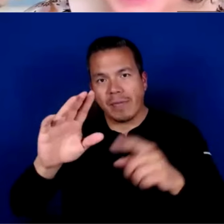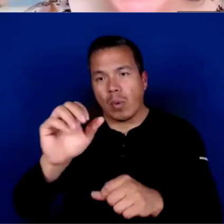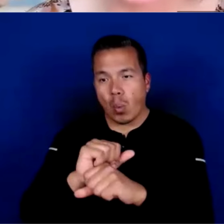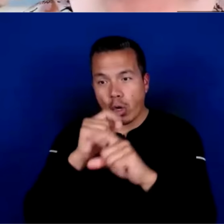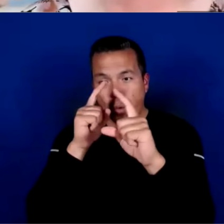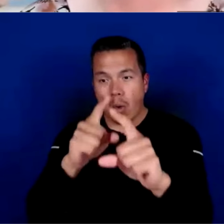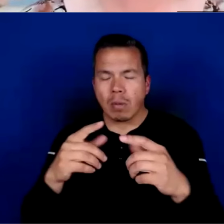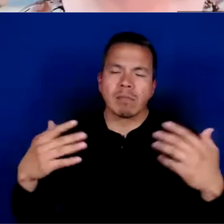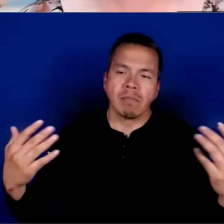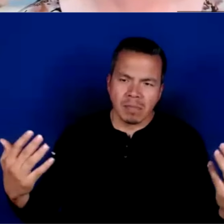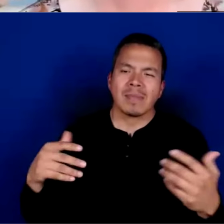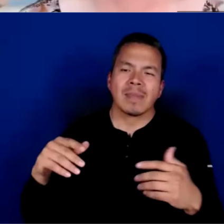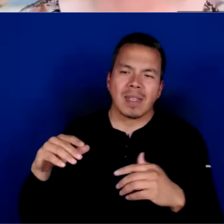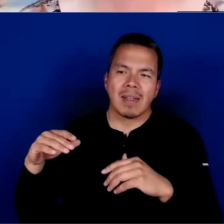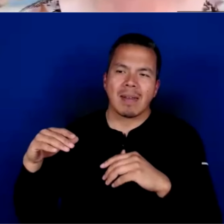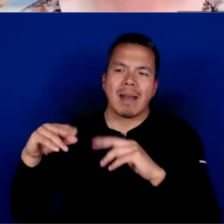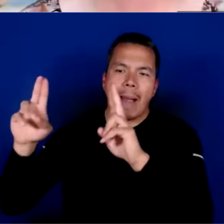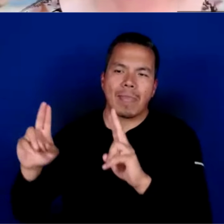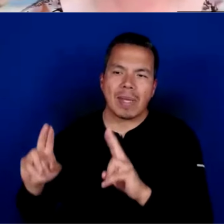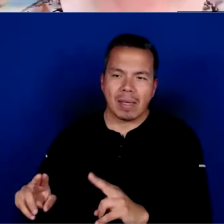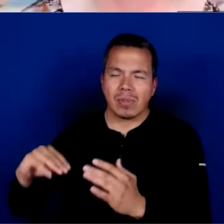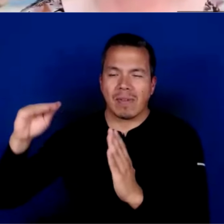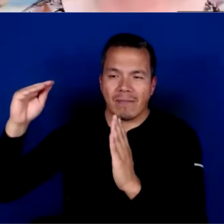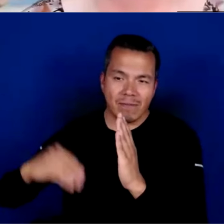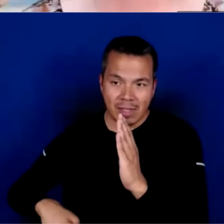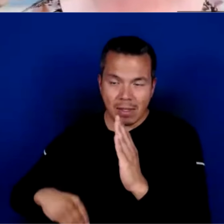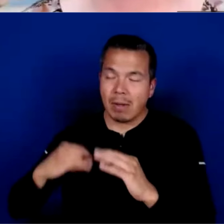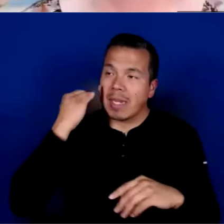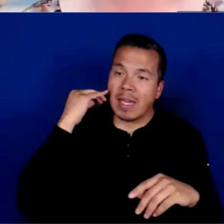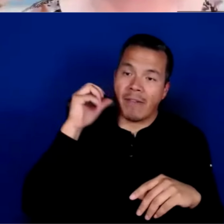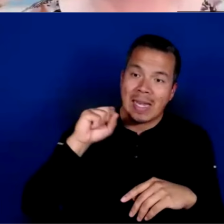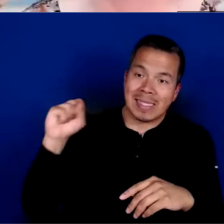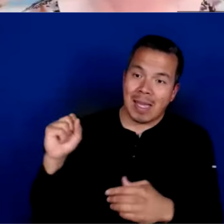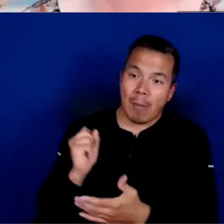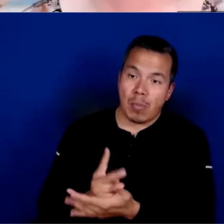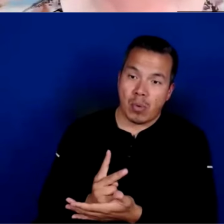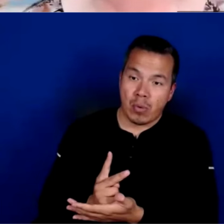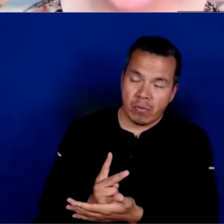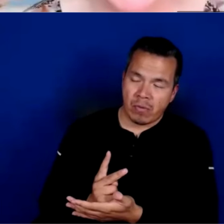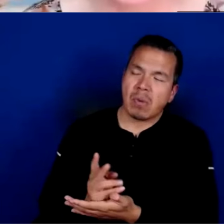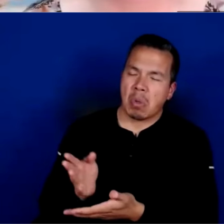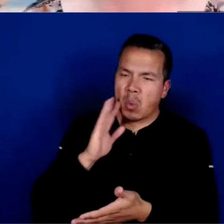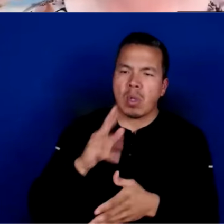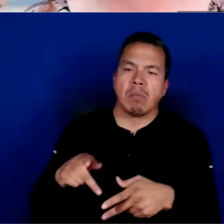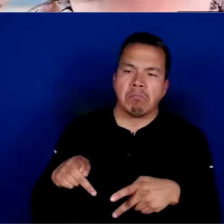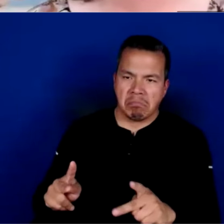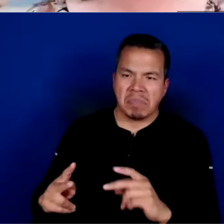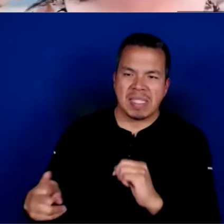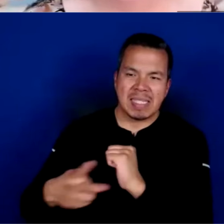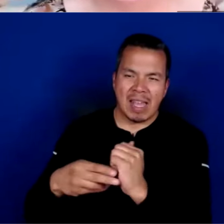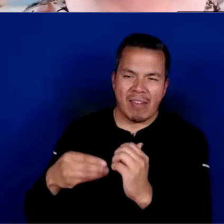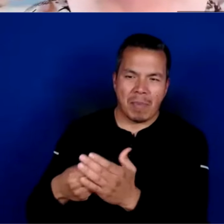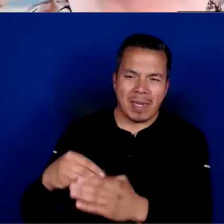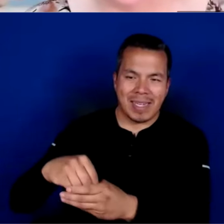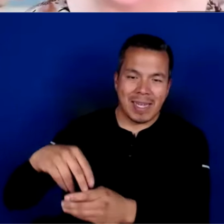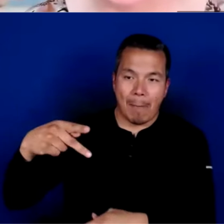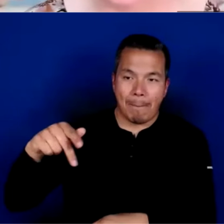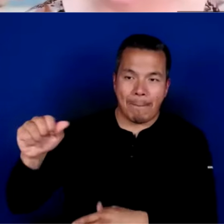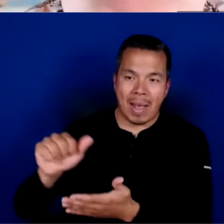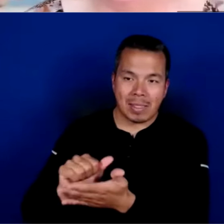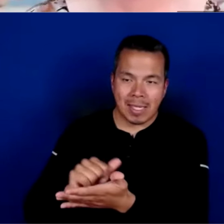an application, and if approved by Social Security, you can save money in a PASS to help you reach